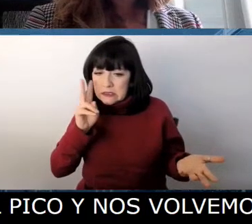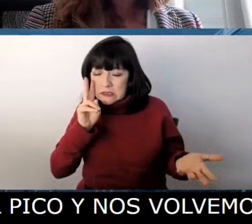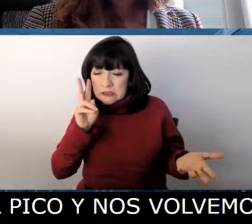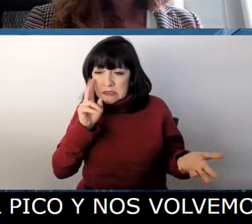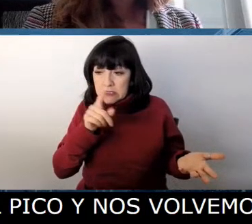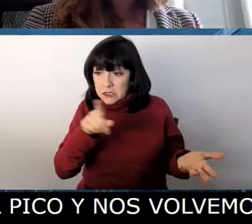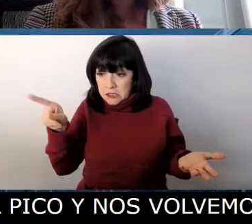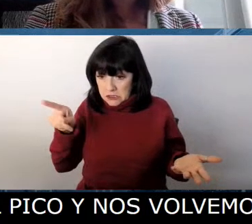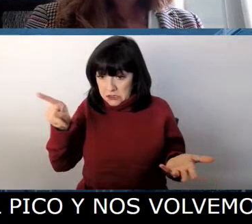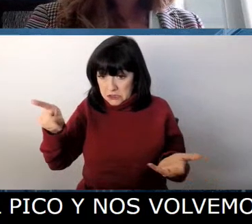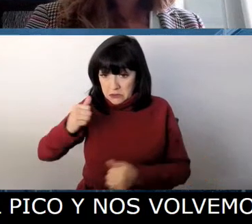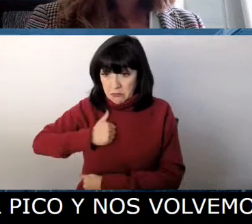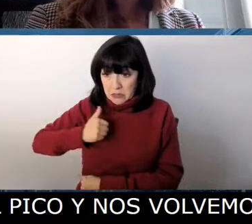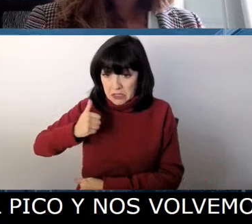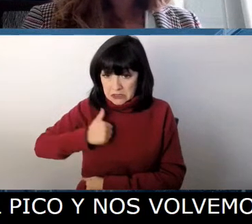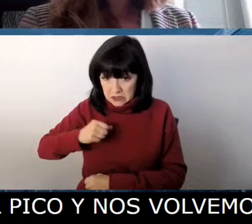do